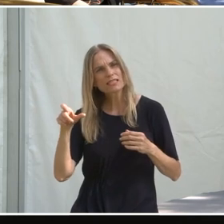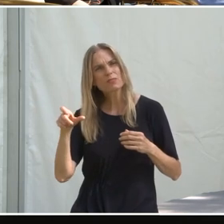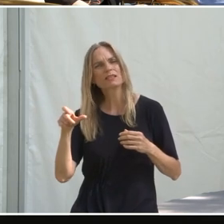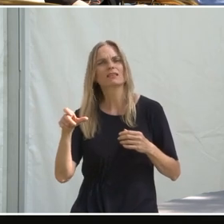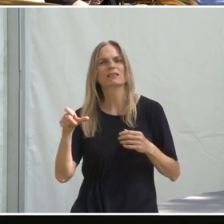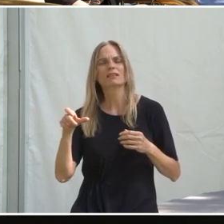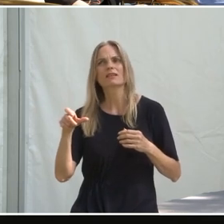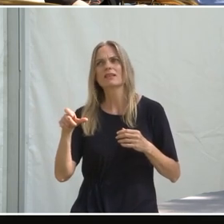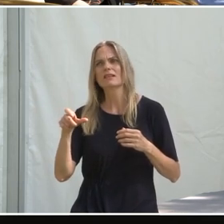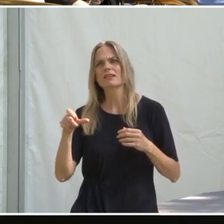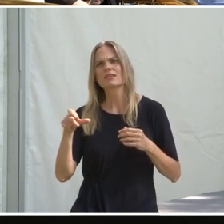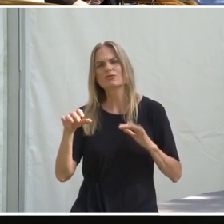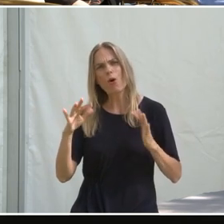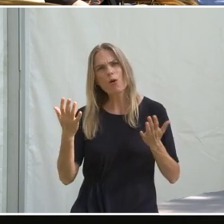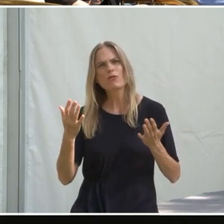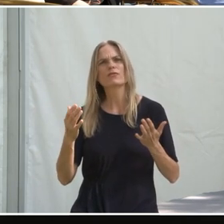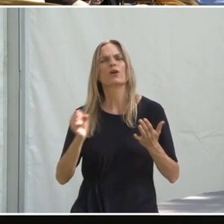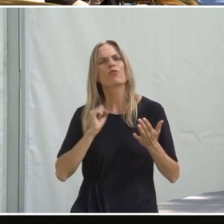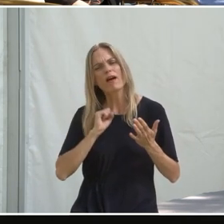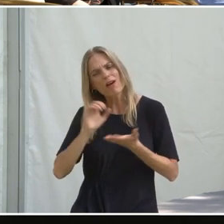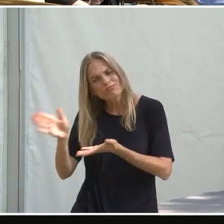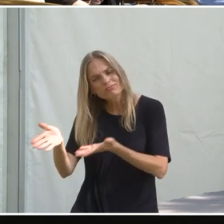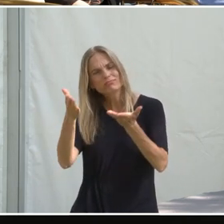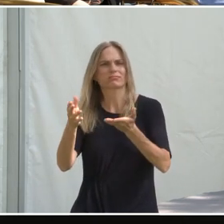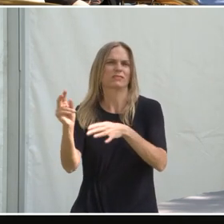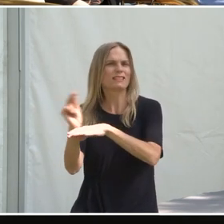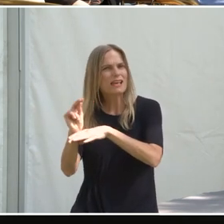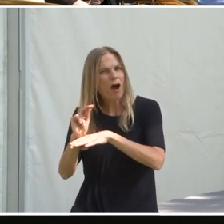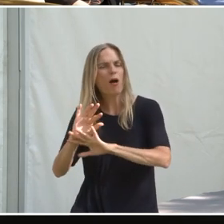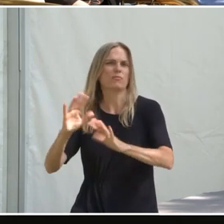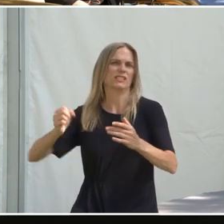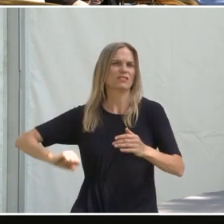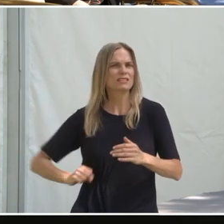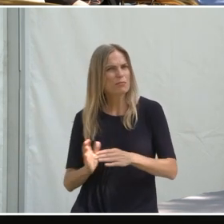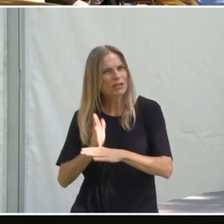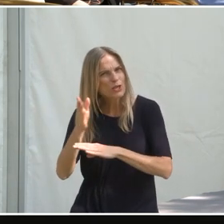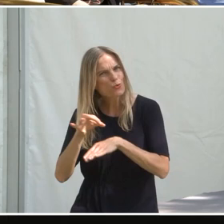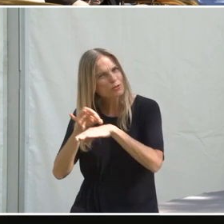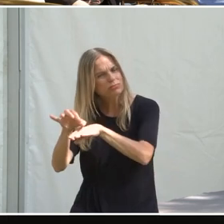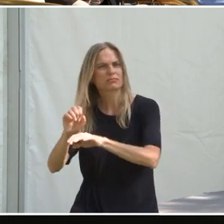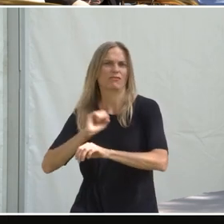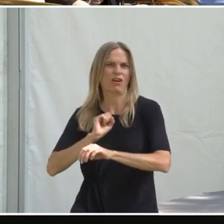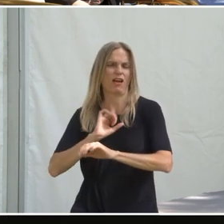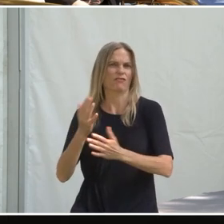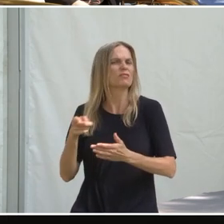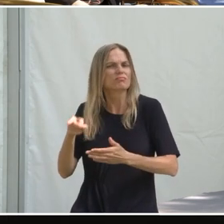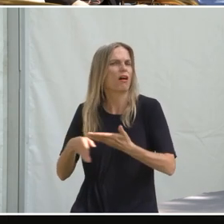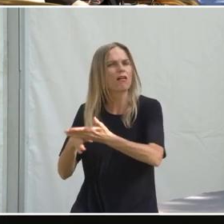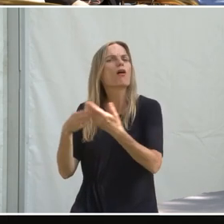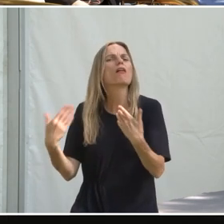to therapy, friends, find a community. How can we reach those that at the moment are not looking for help?